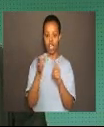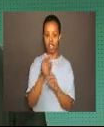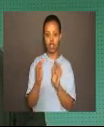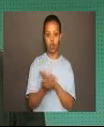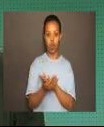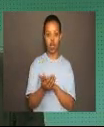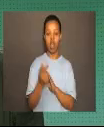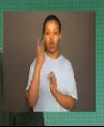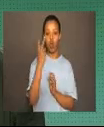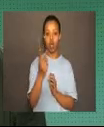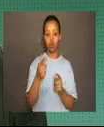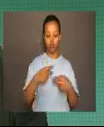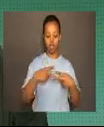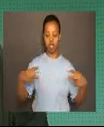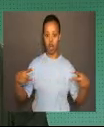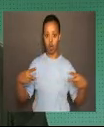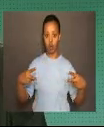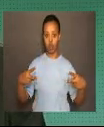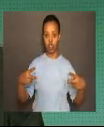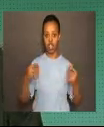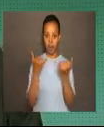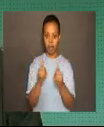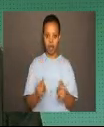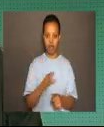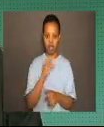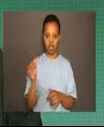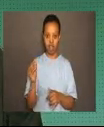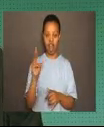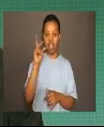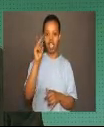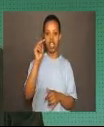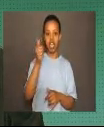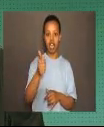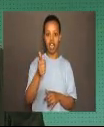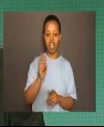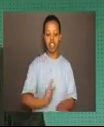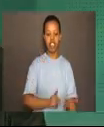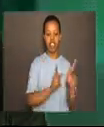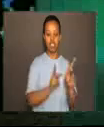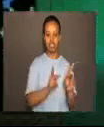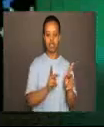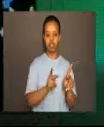the two strands and initiate DNA synthesis.